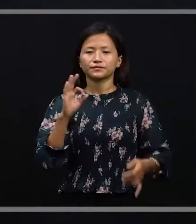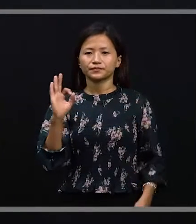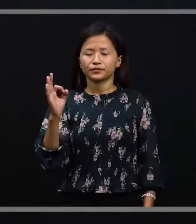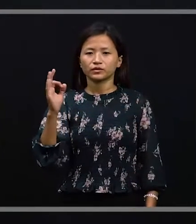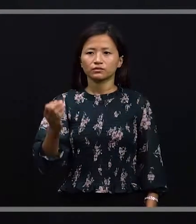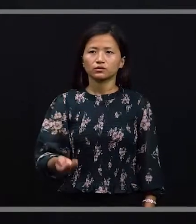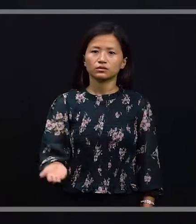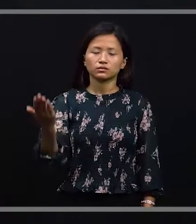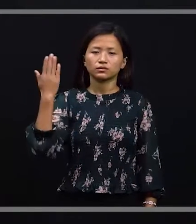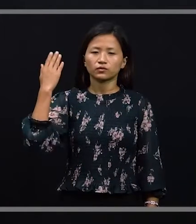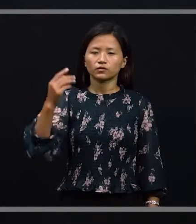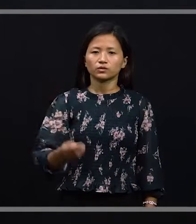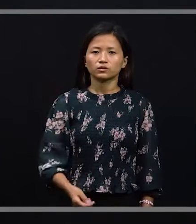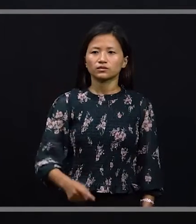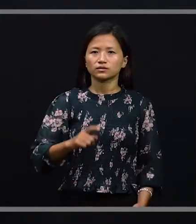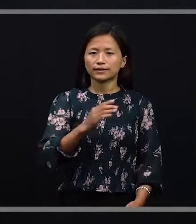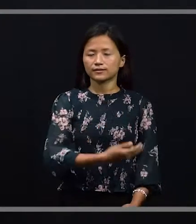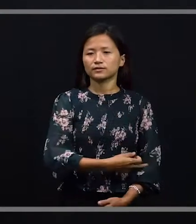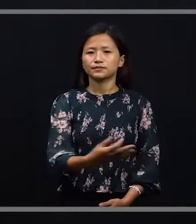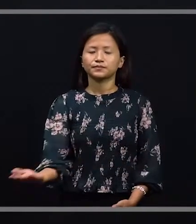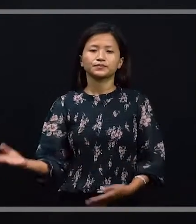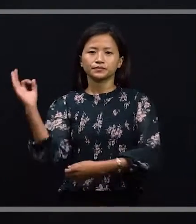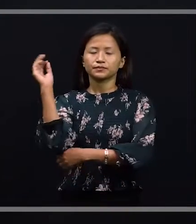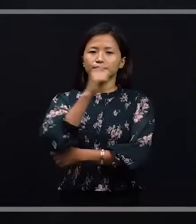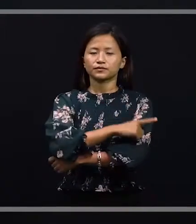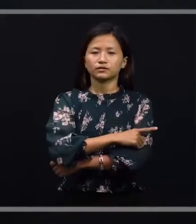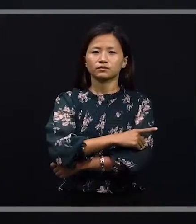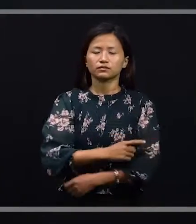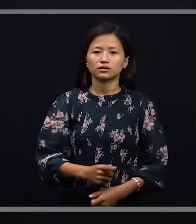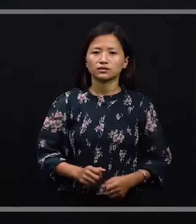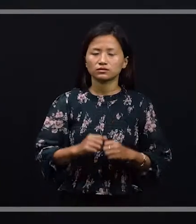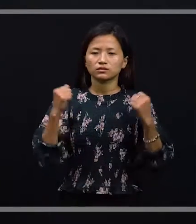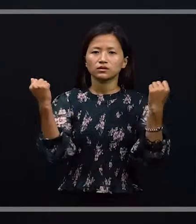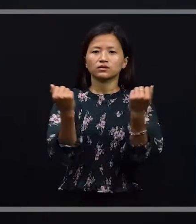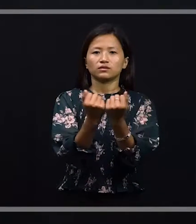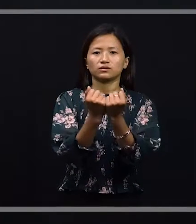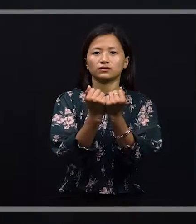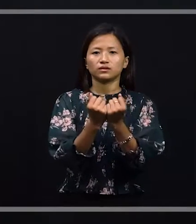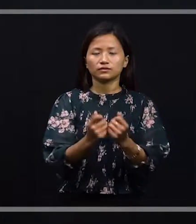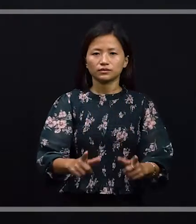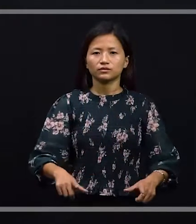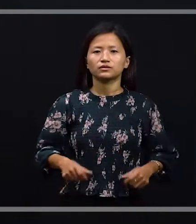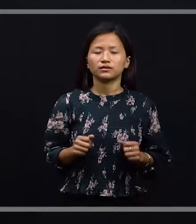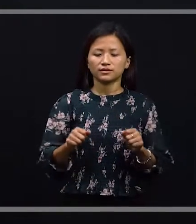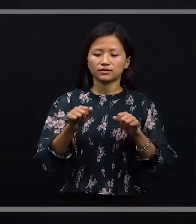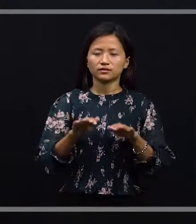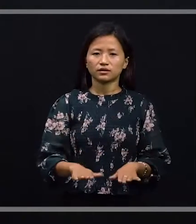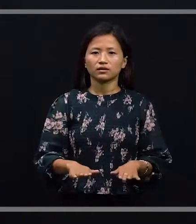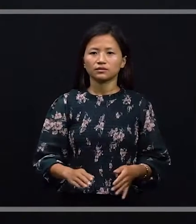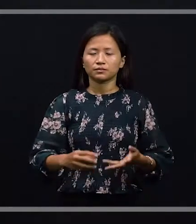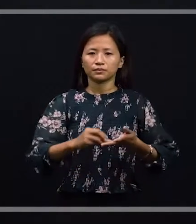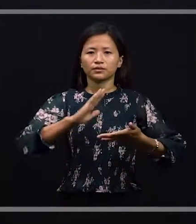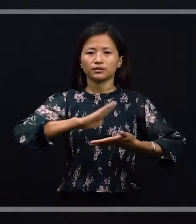in those days the women had to go through a lot of social evils like sati, parda system, child marriages,